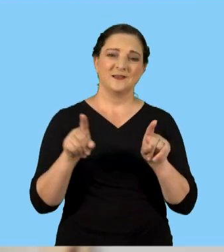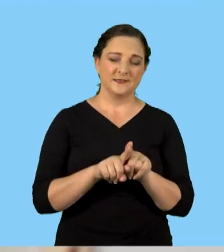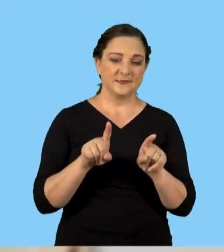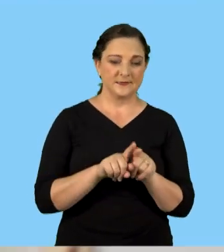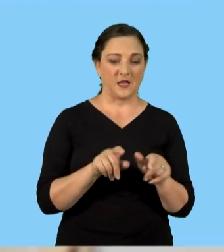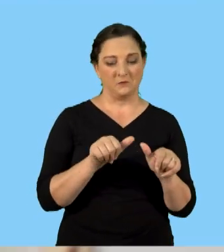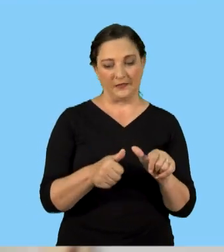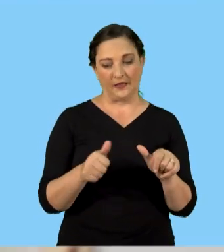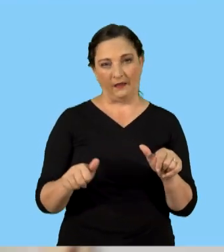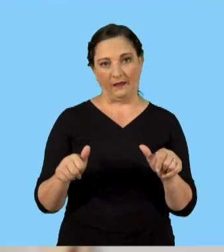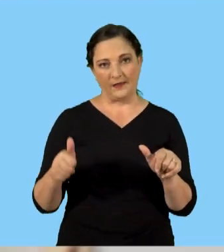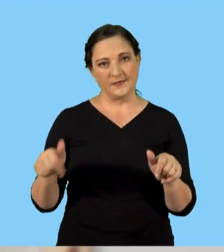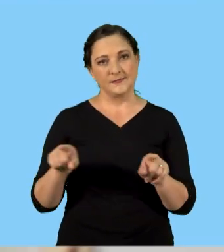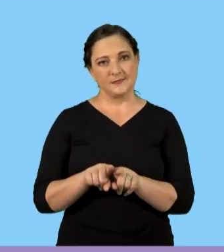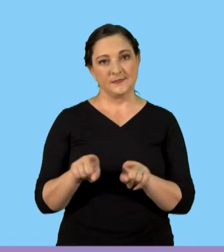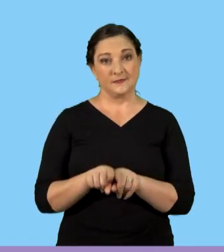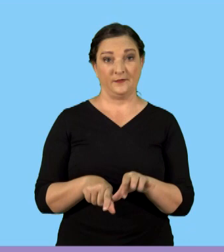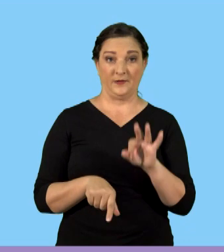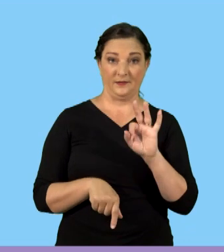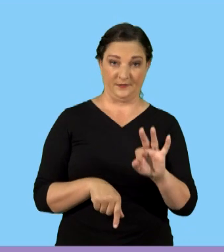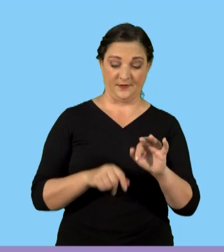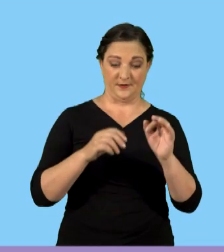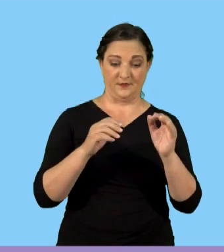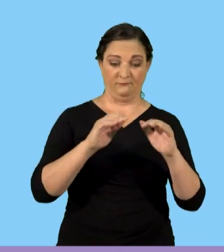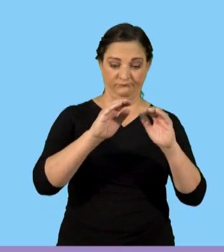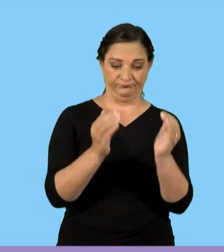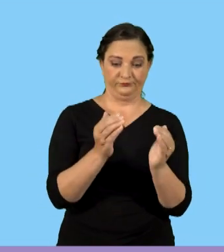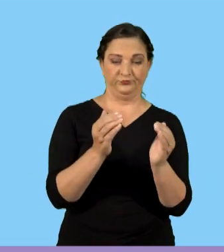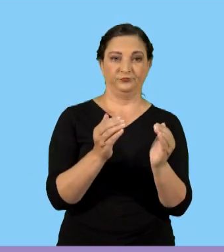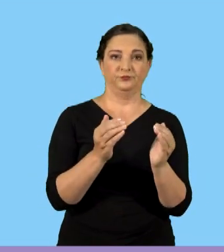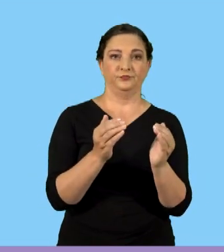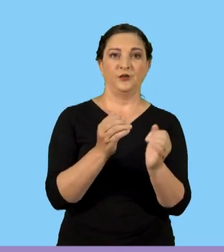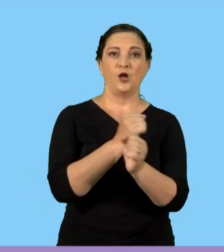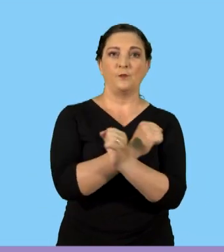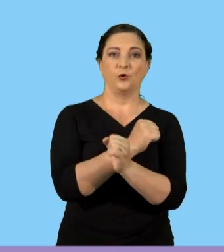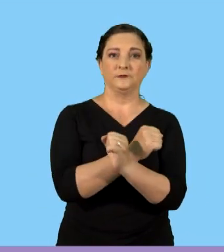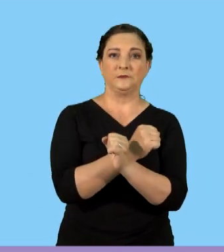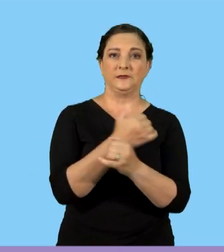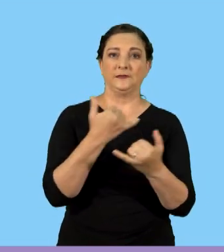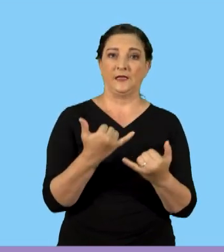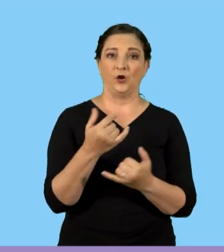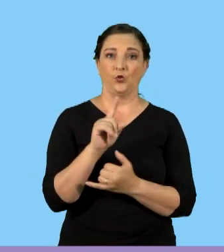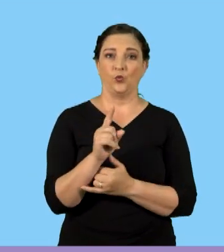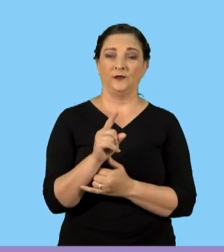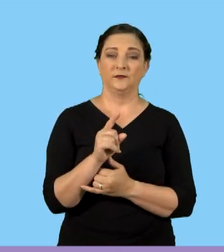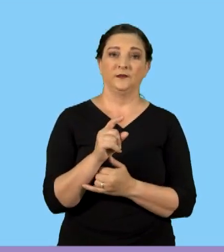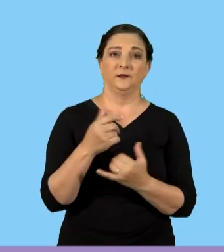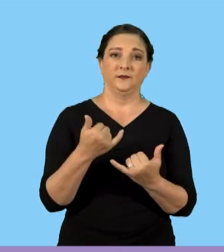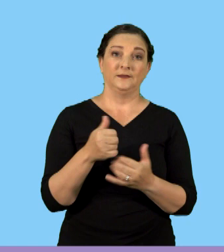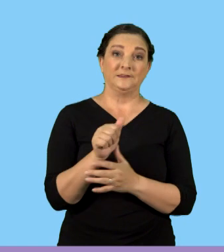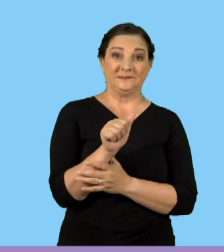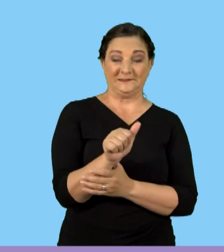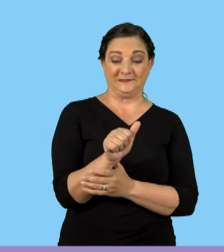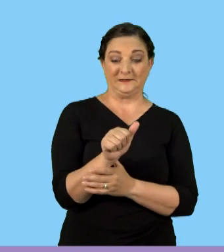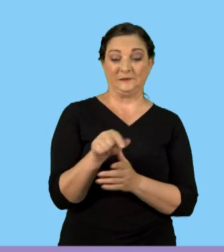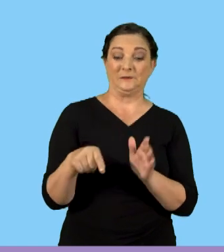going to follow the same pattern. We are going to take the 3 multiplied with the term number,